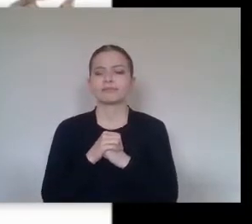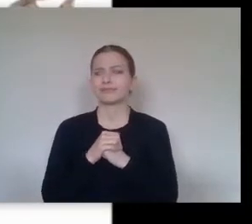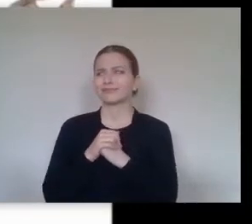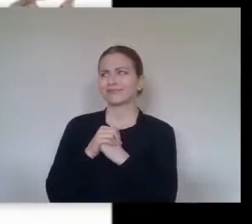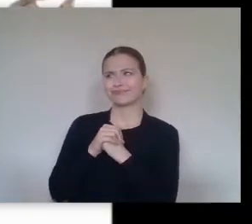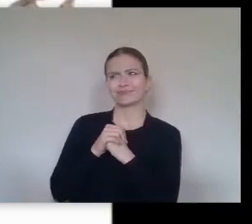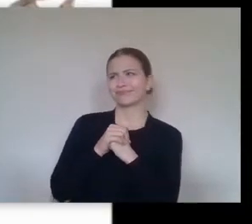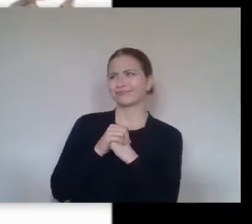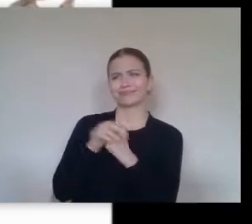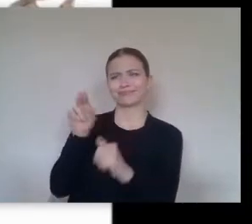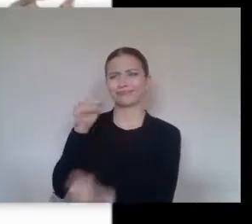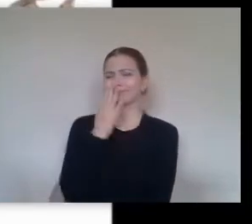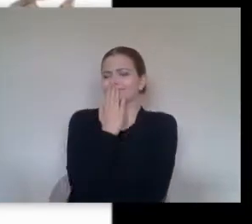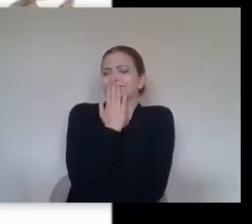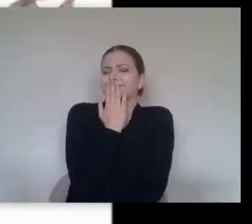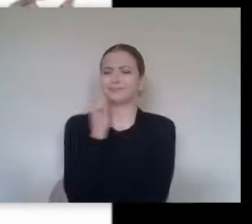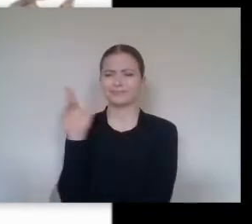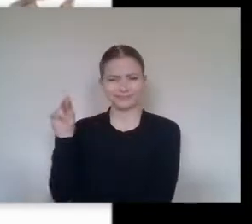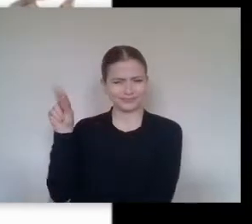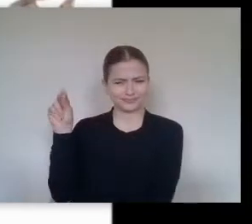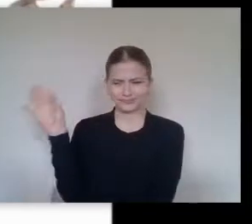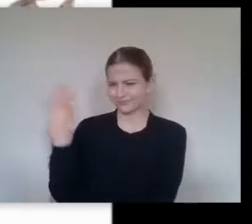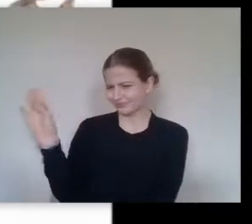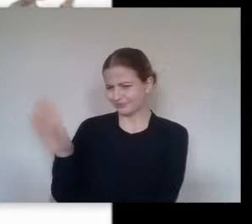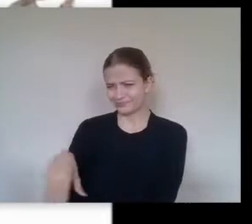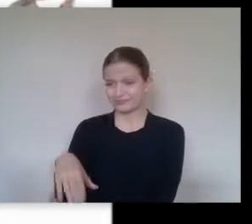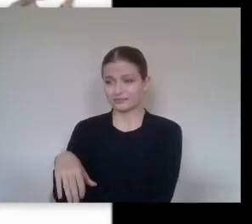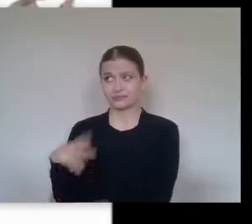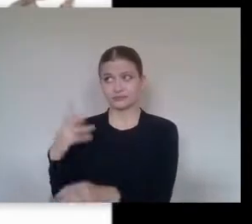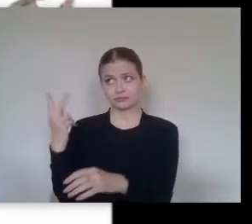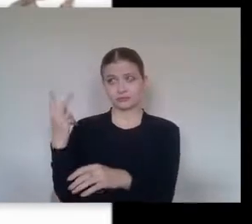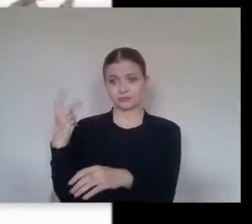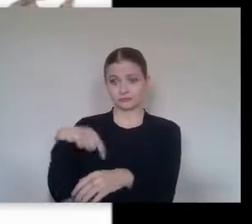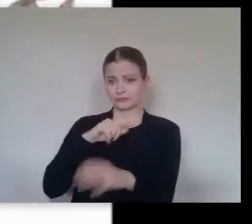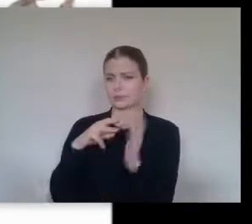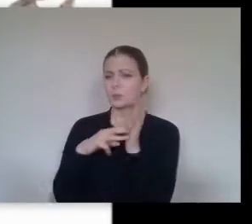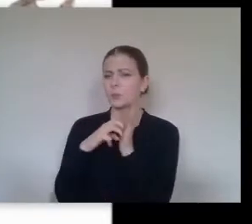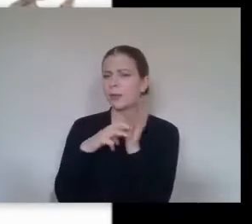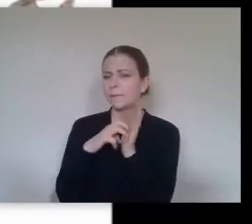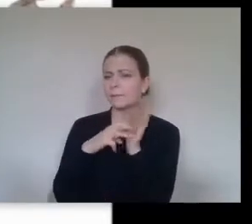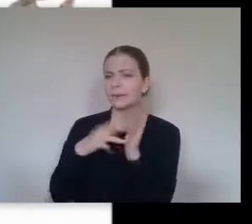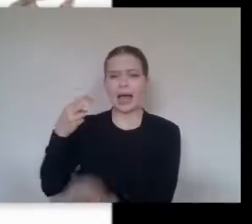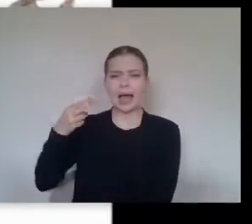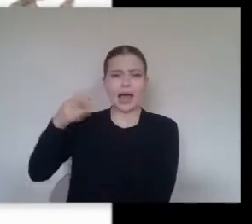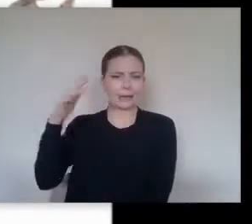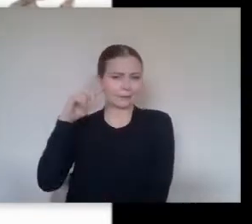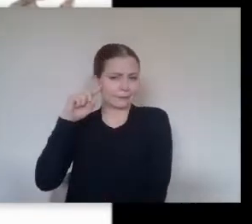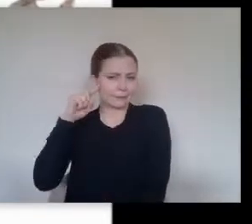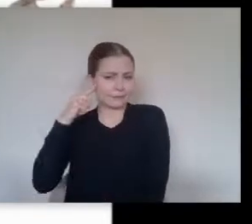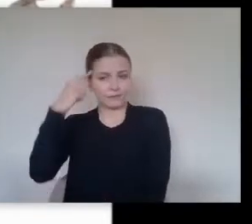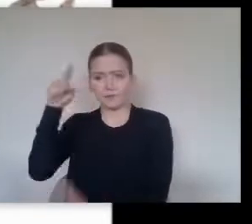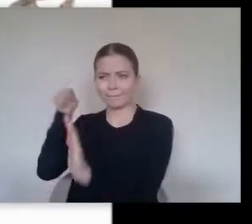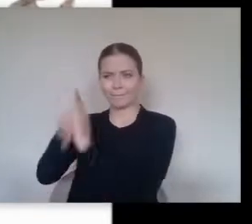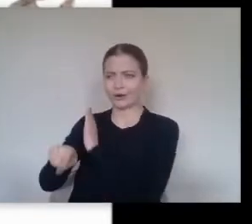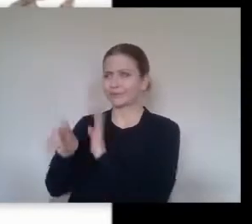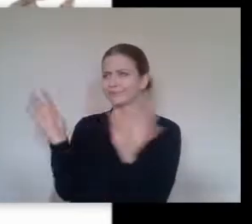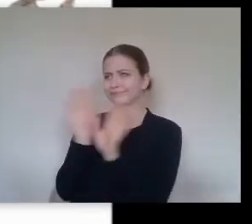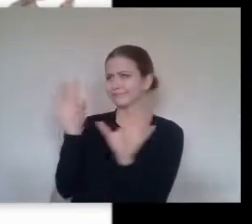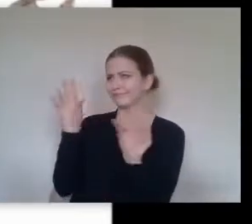Don't make us laugh, the flutes cried. We're much too wimpy and high-pitched for murder.